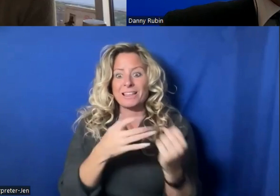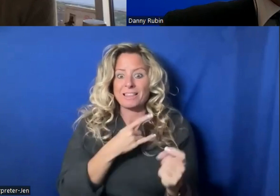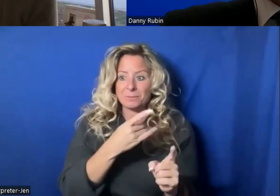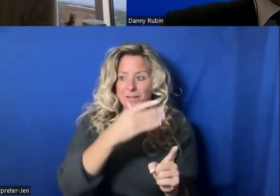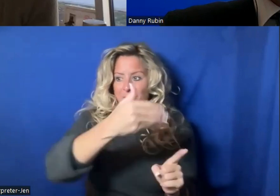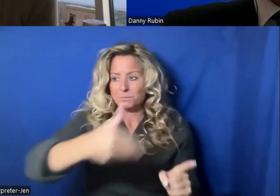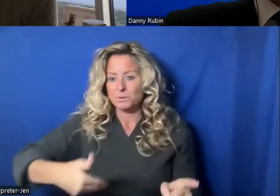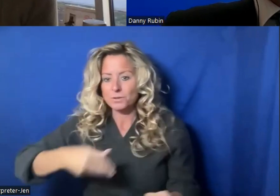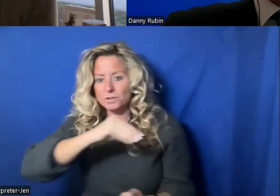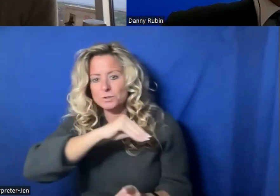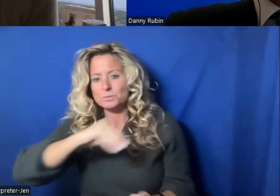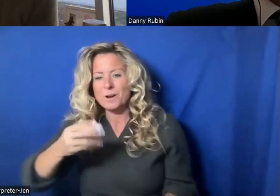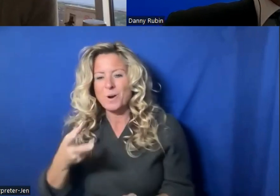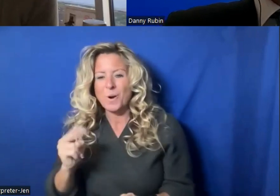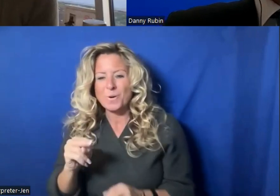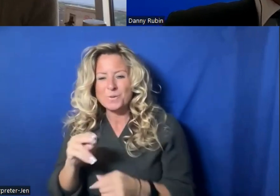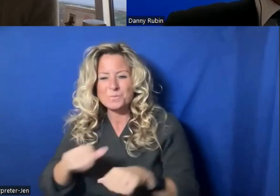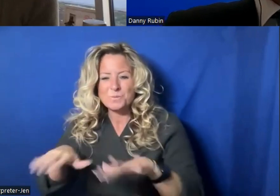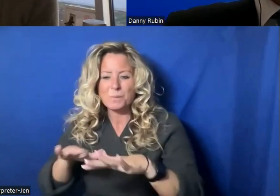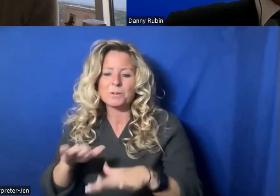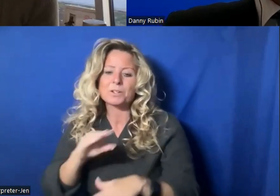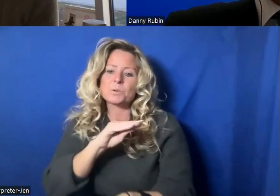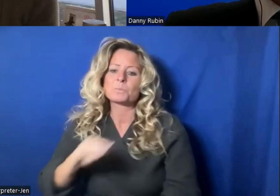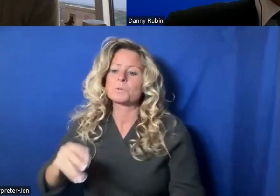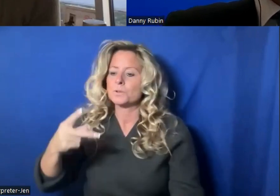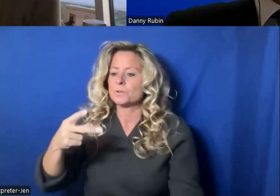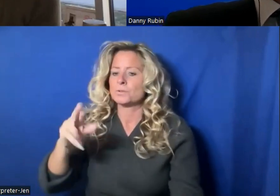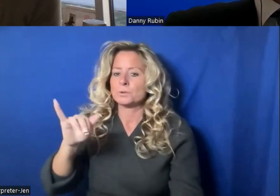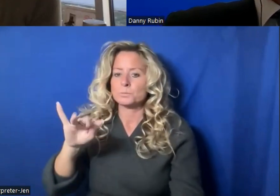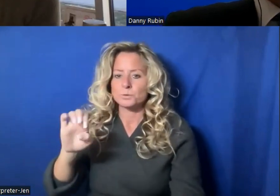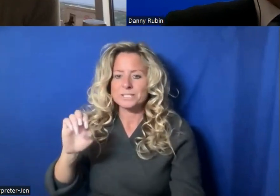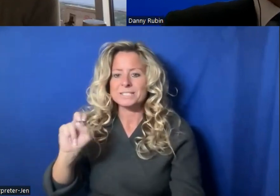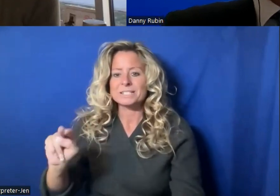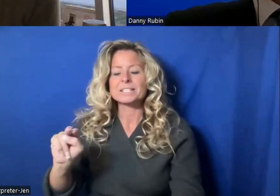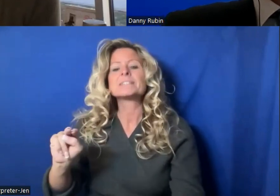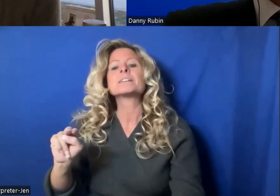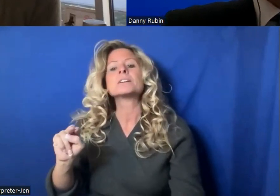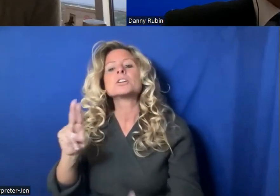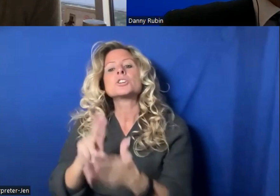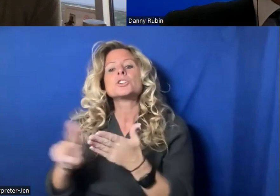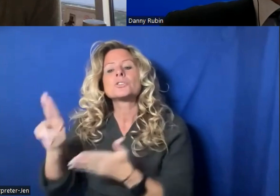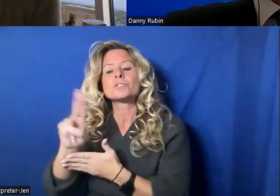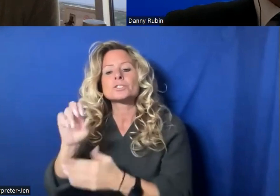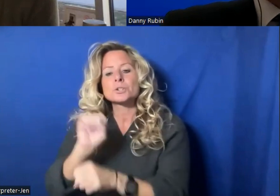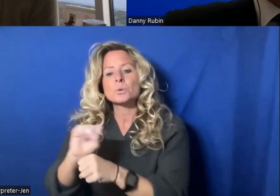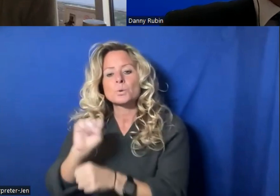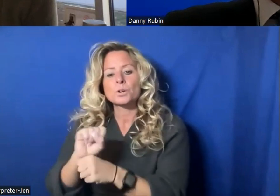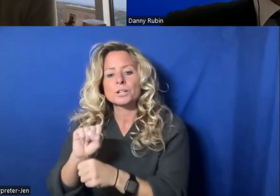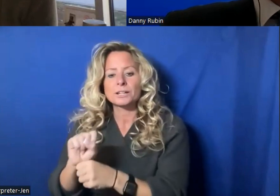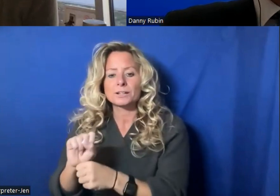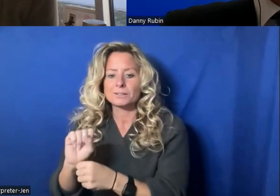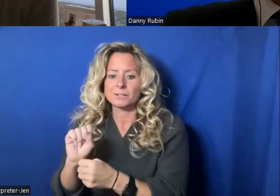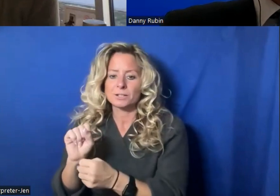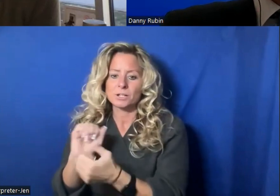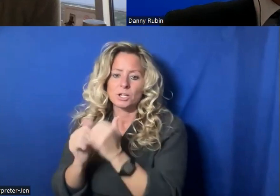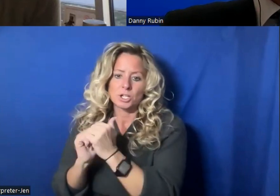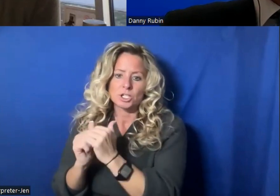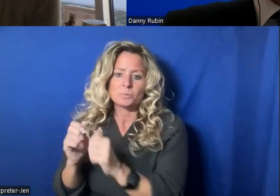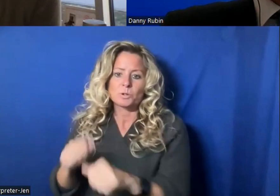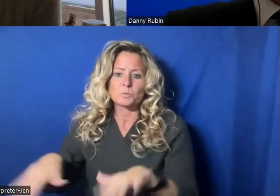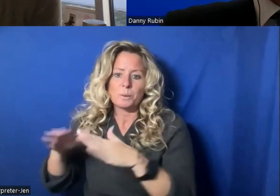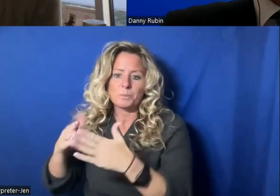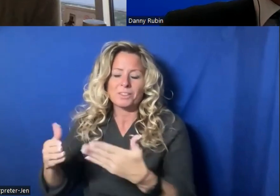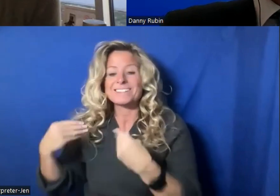moved me to my own property. So I moved down to Princeton University and worked for them for a couple of years doing sports property stuff,